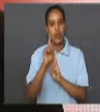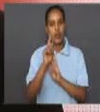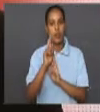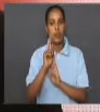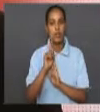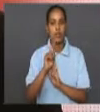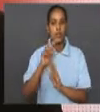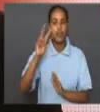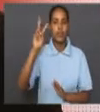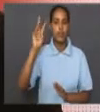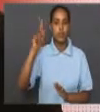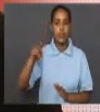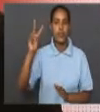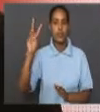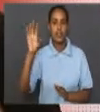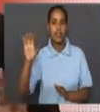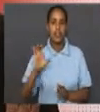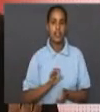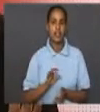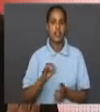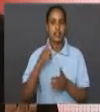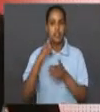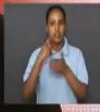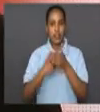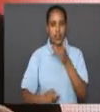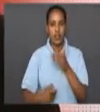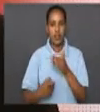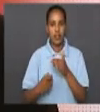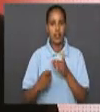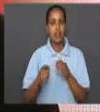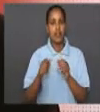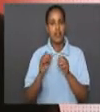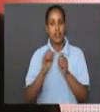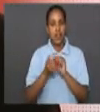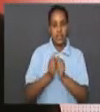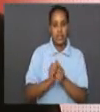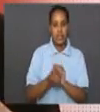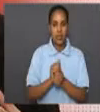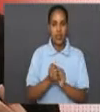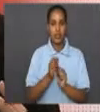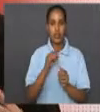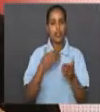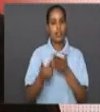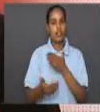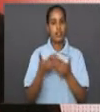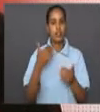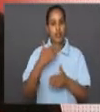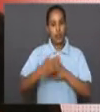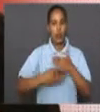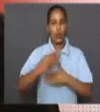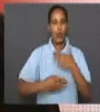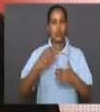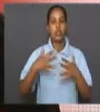softening PVC. The result was a flexible and easily